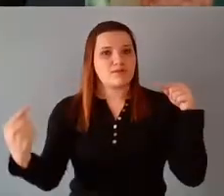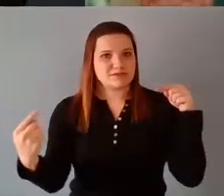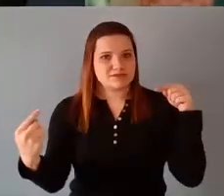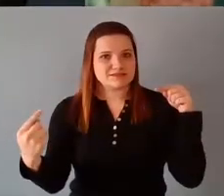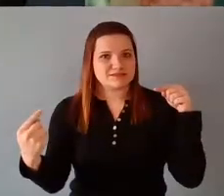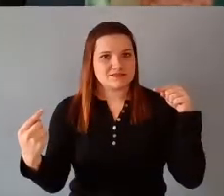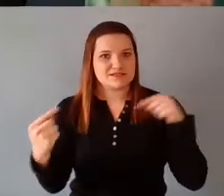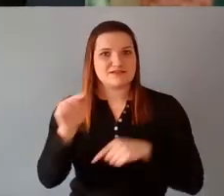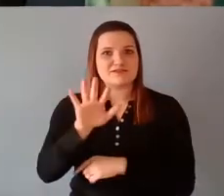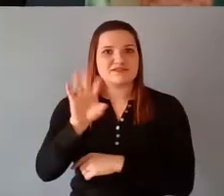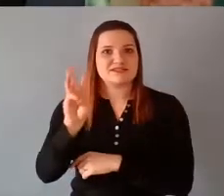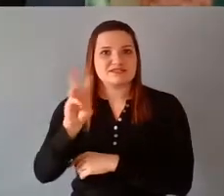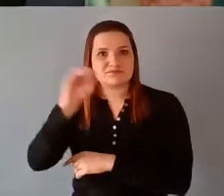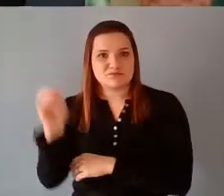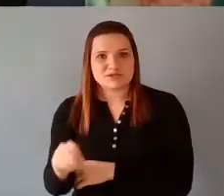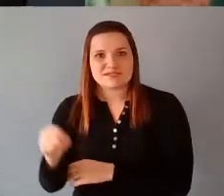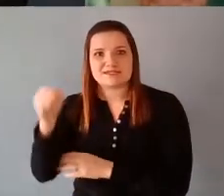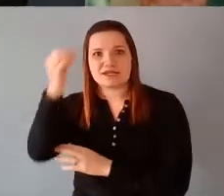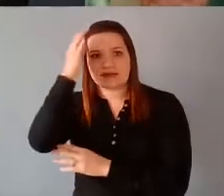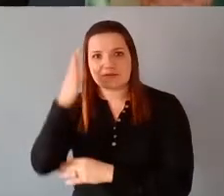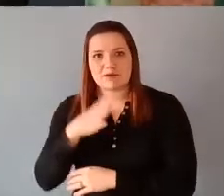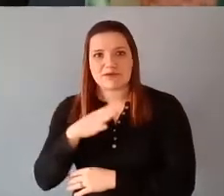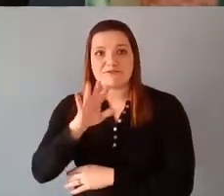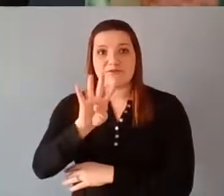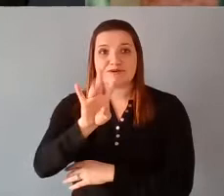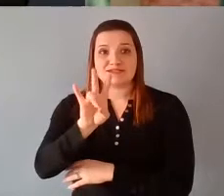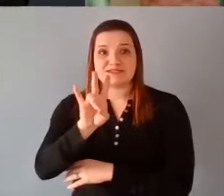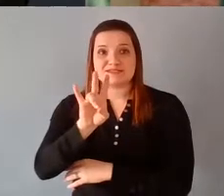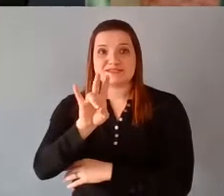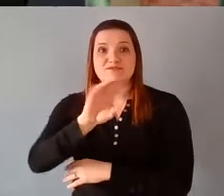46% female. There are currently